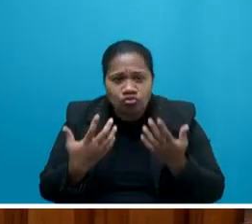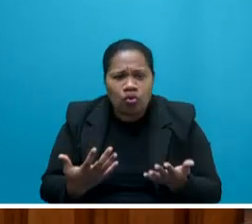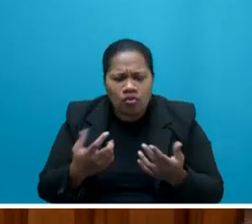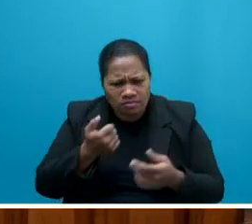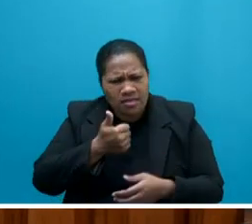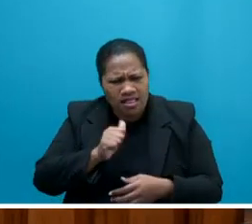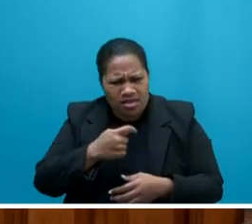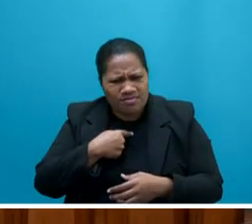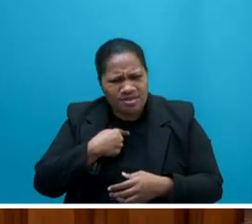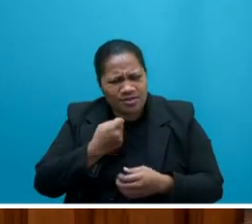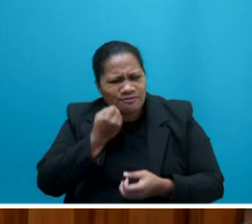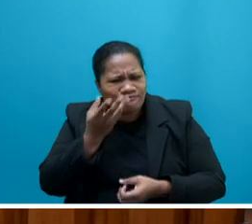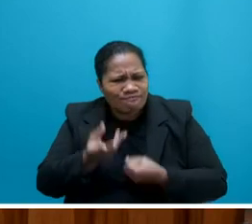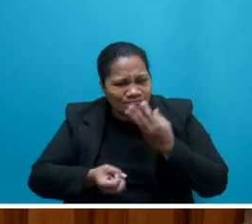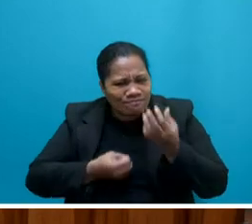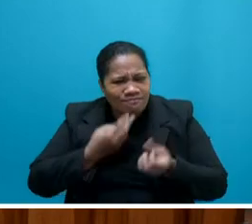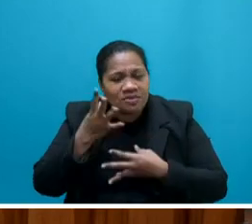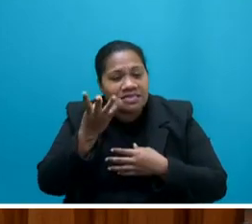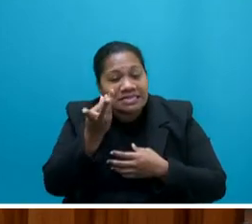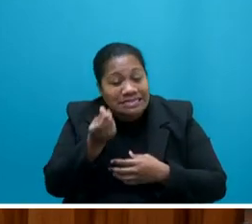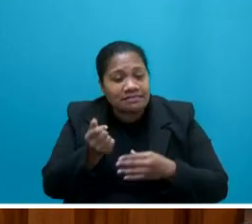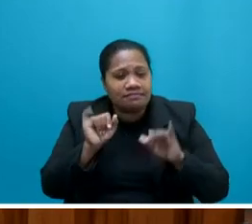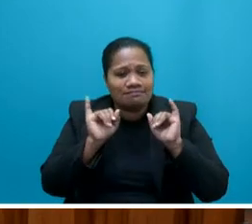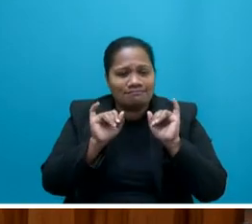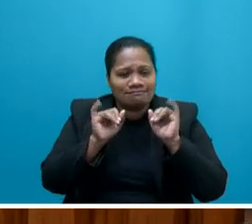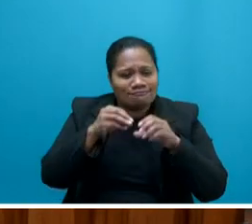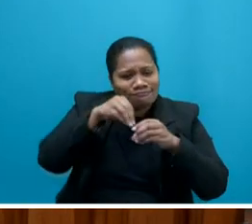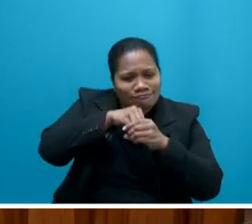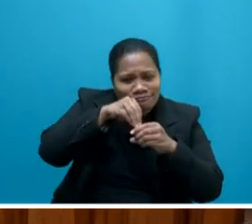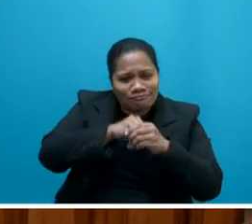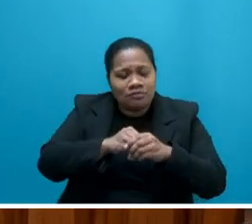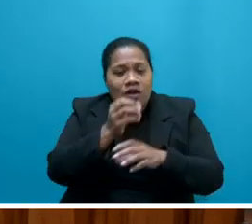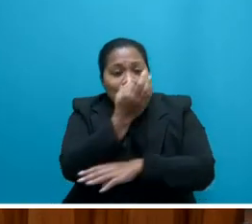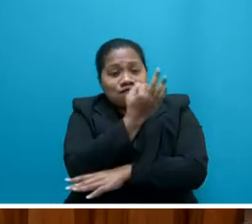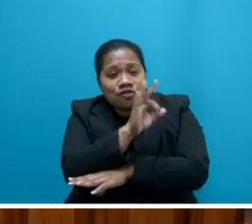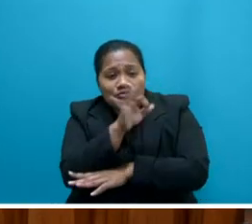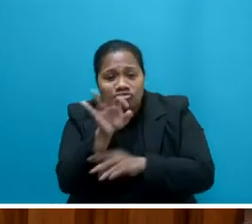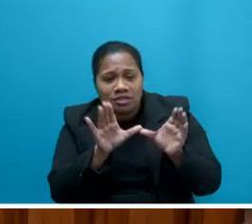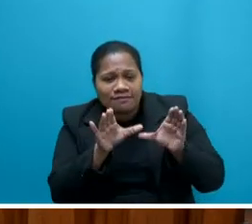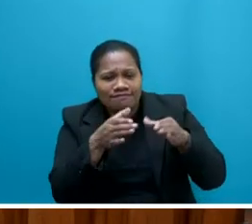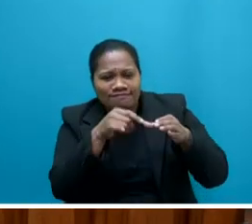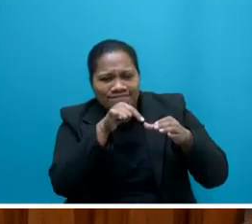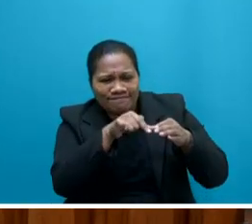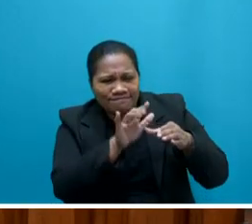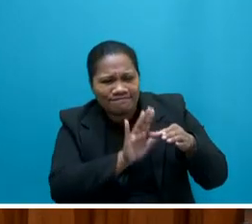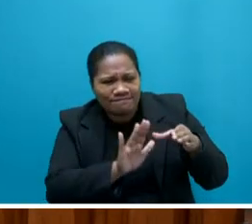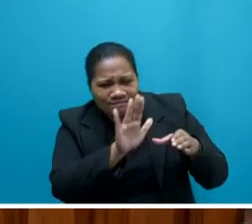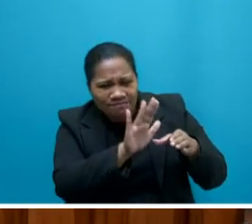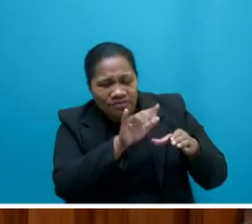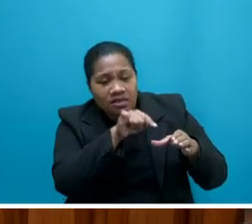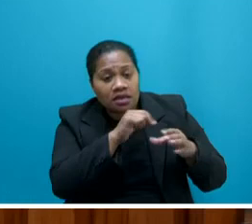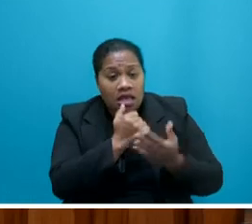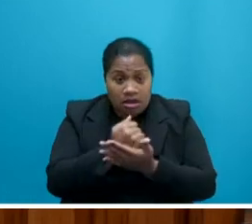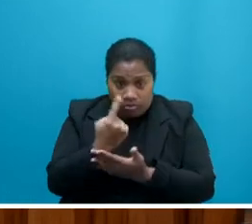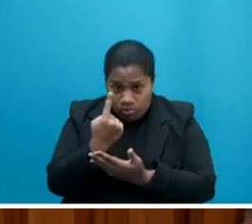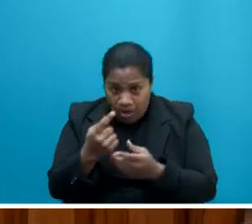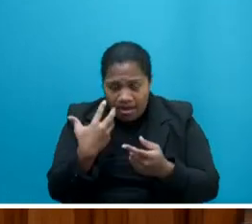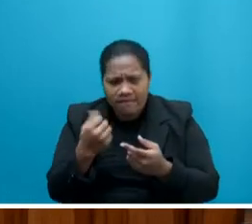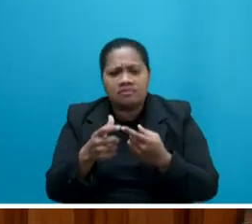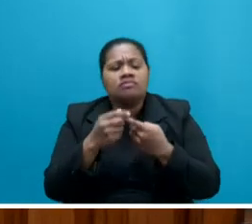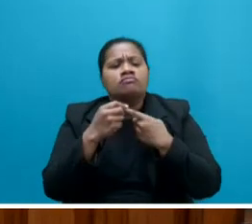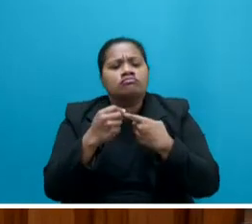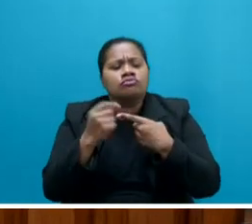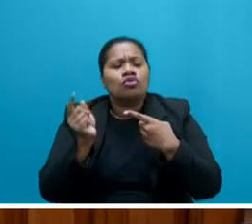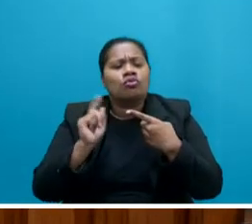pressing issues pertaining to the forestry sector, specifically which are as follows. Number one,